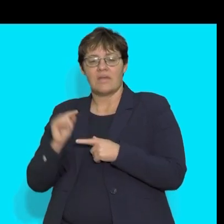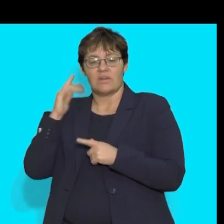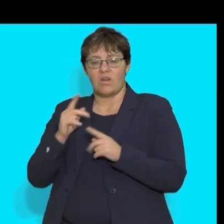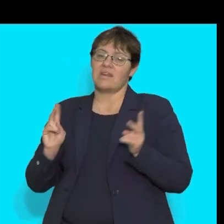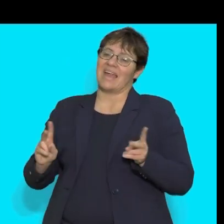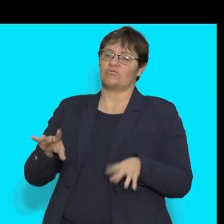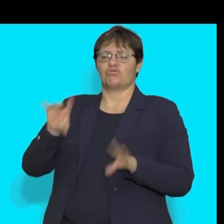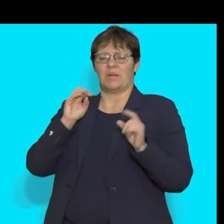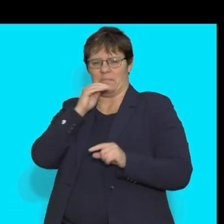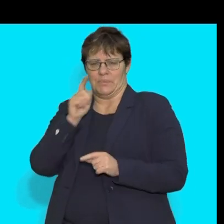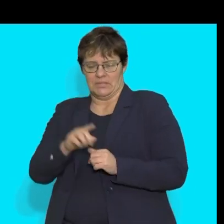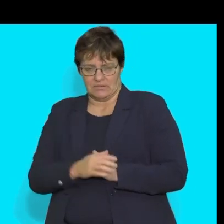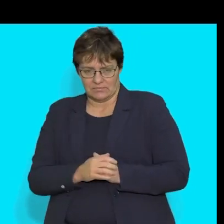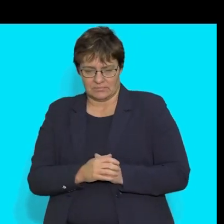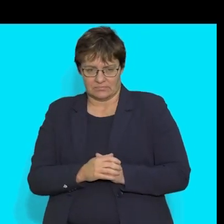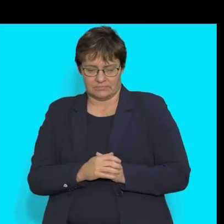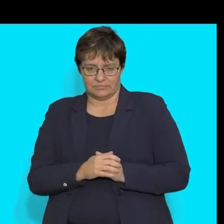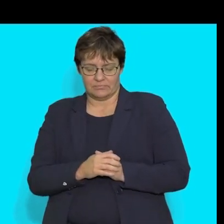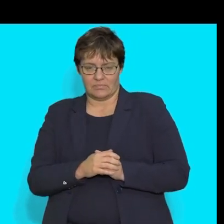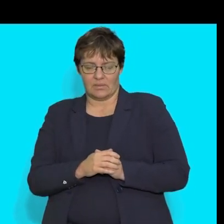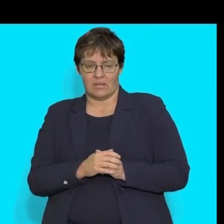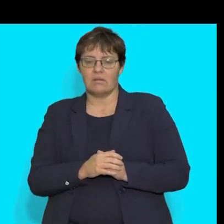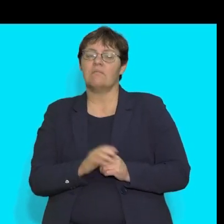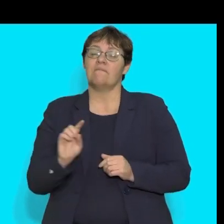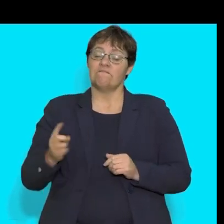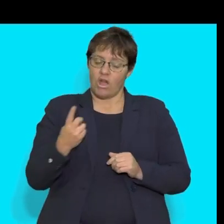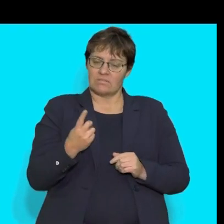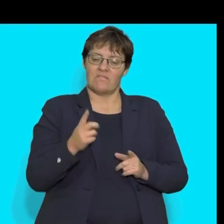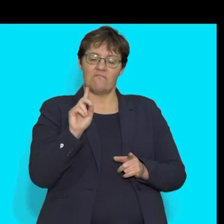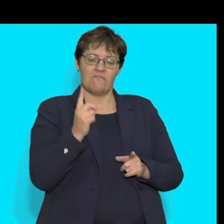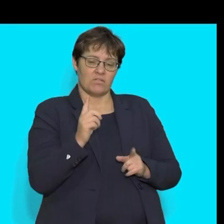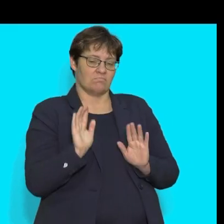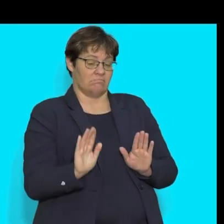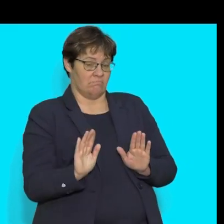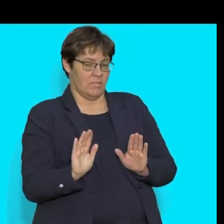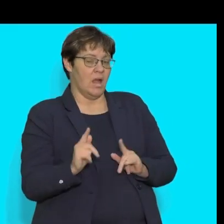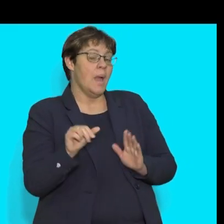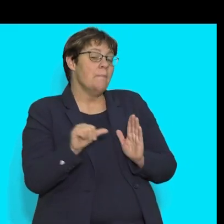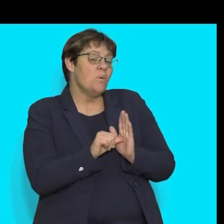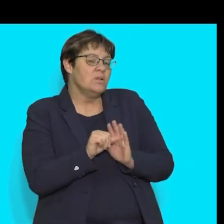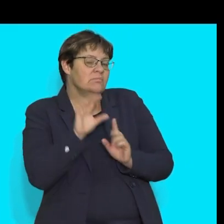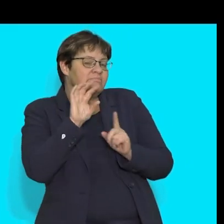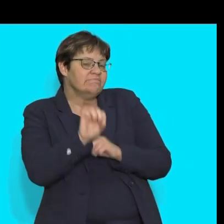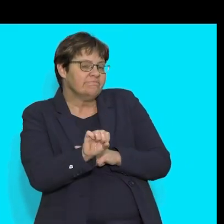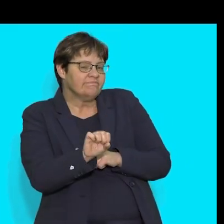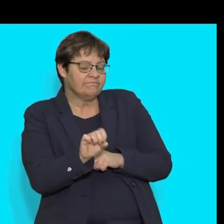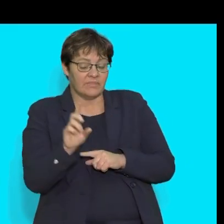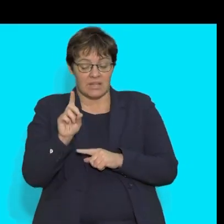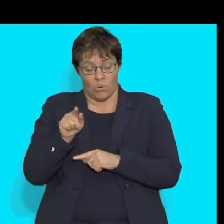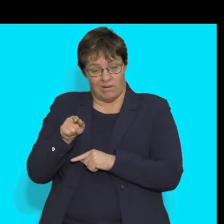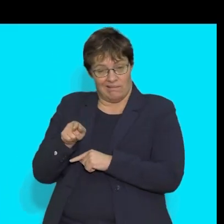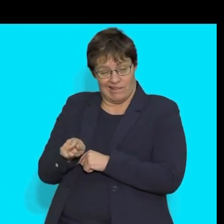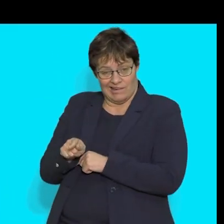of natural selection. Before I get to the board, let me pause at this point. It's important that we recognize that when